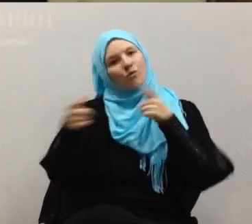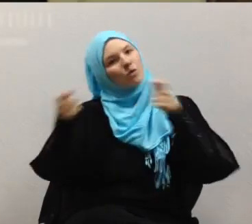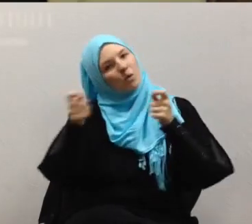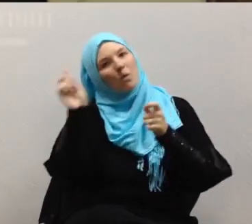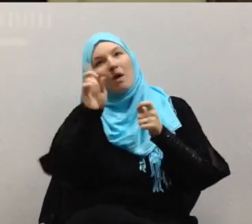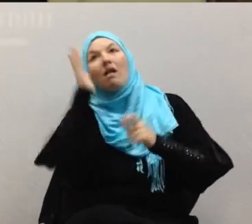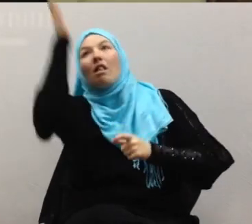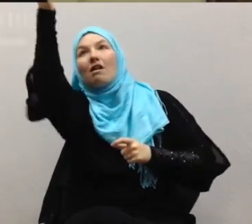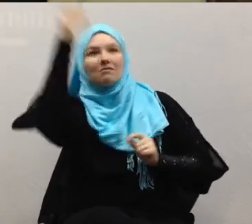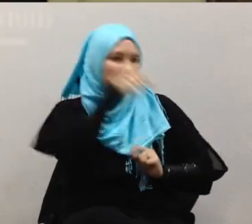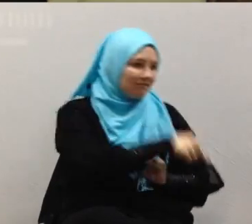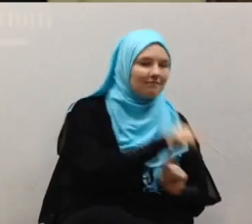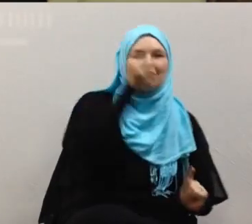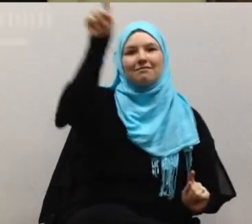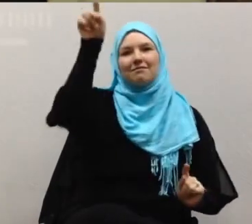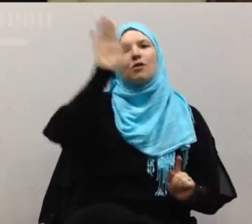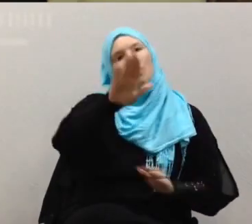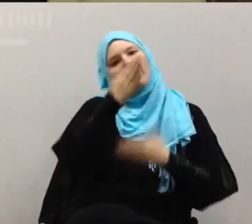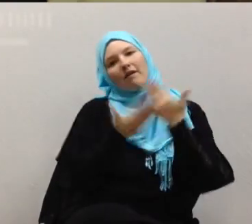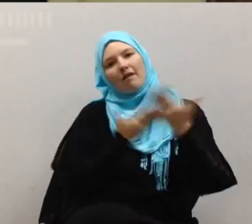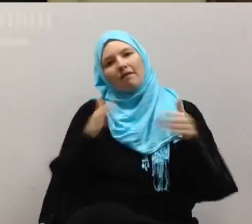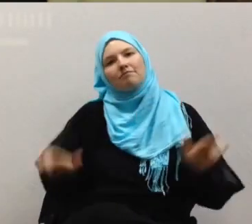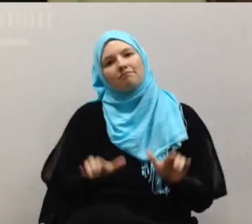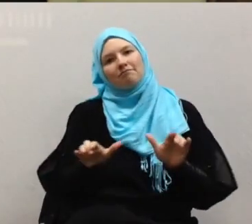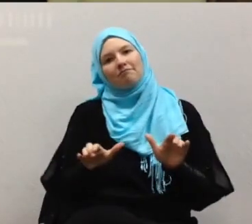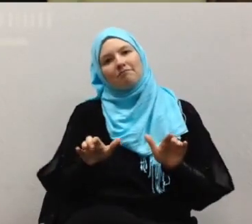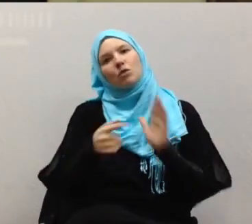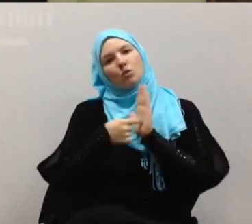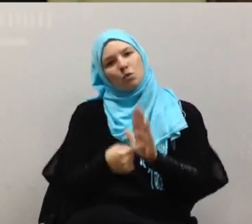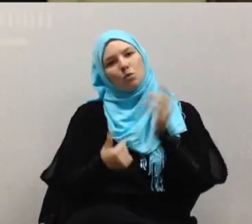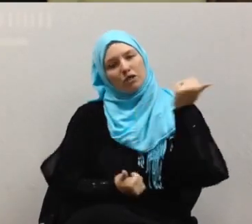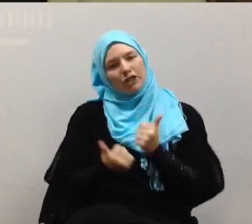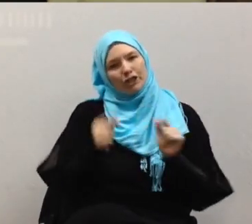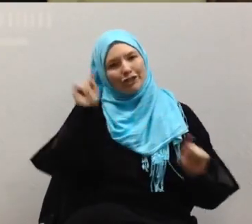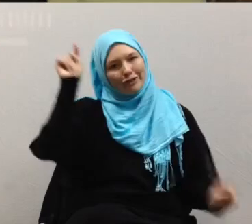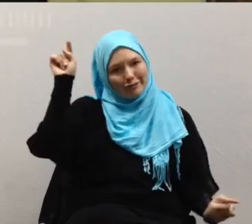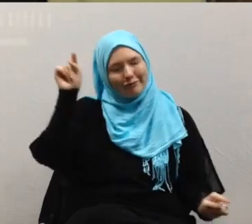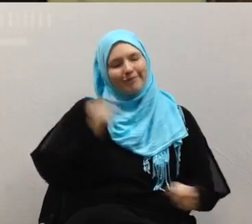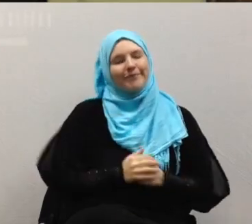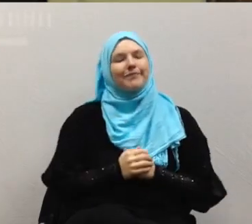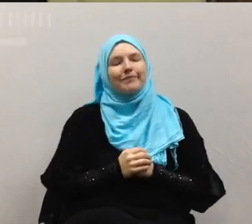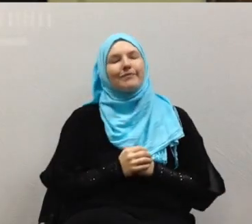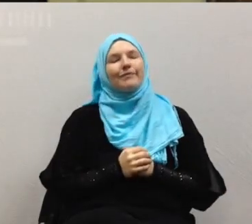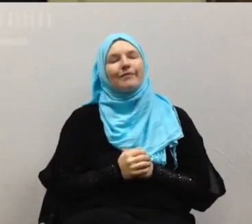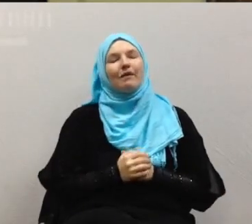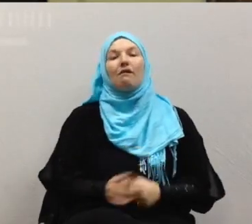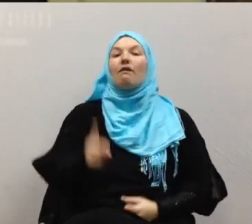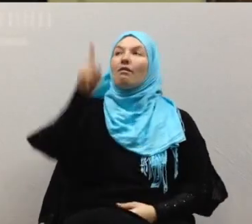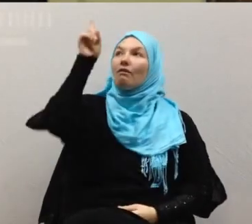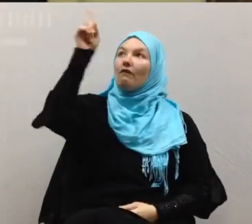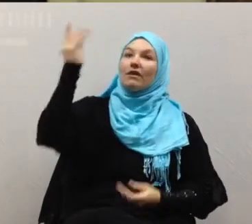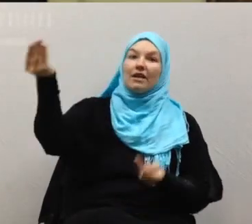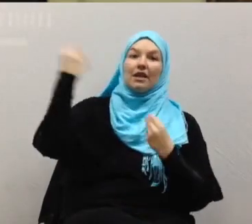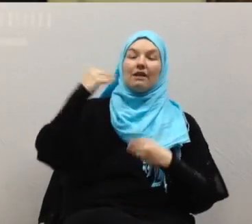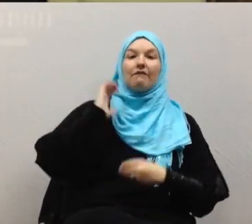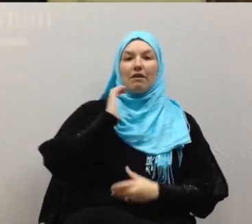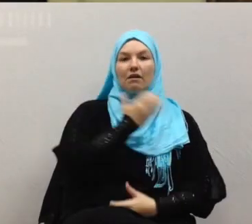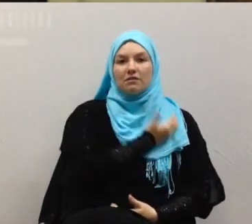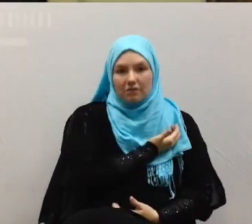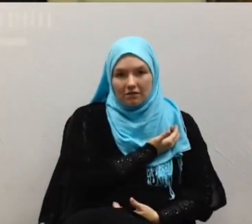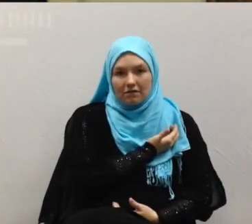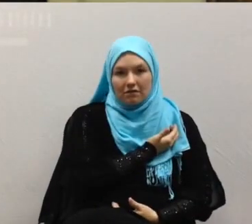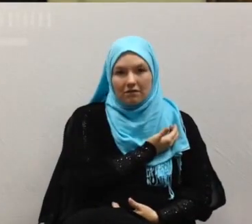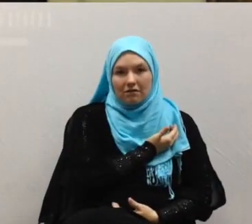are created as independent individual agents, Allah gave us the faculties